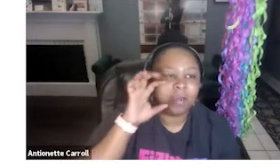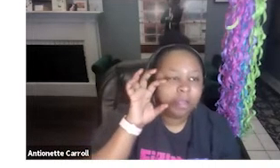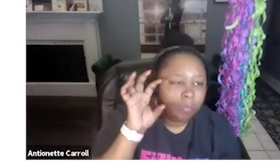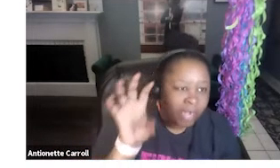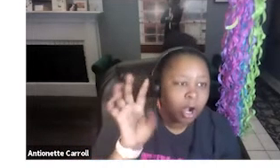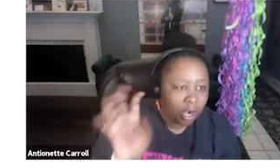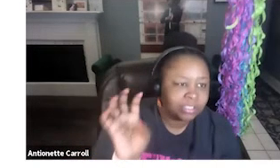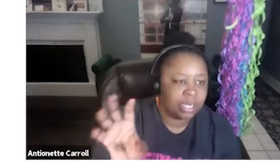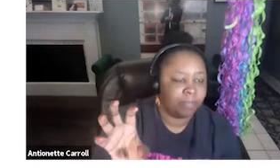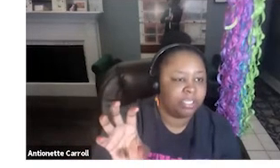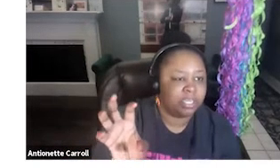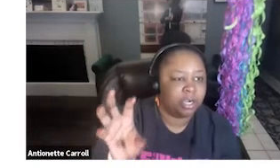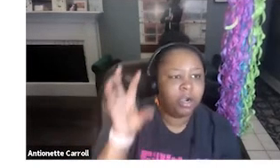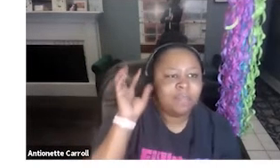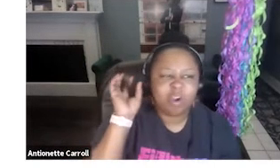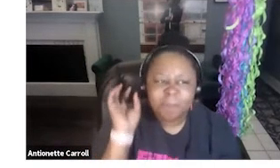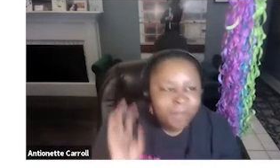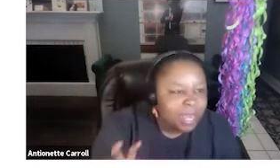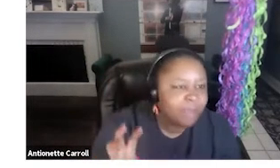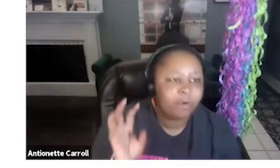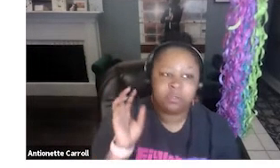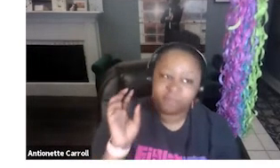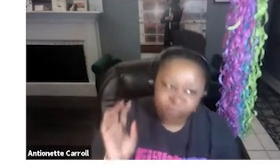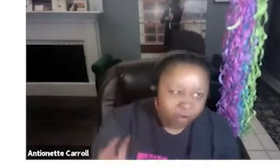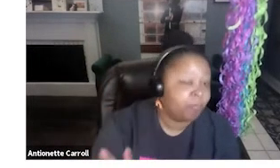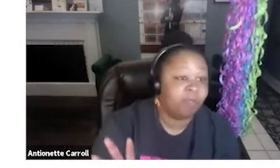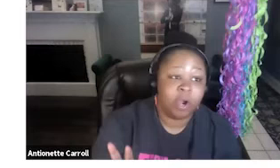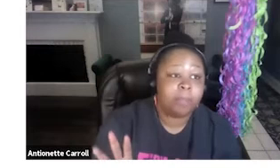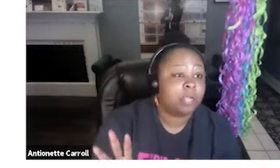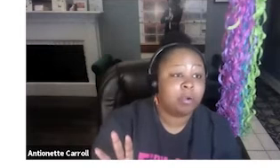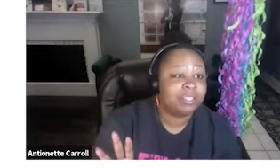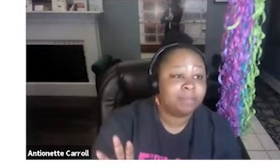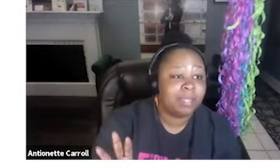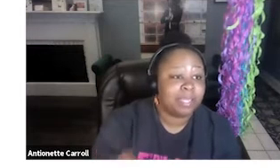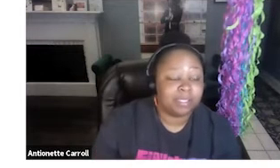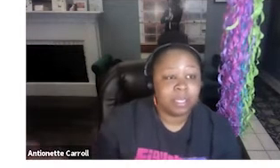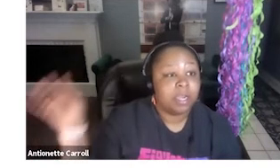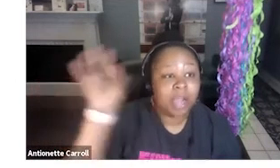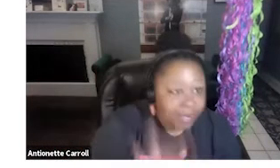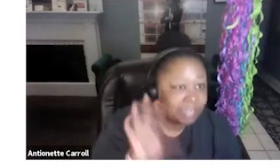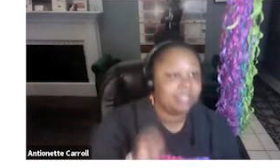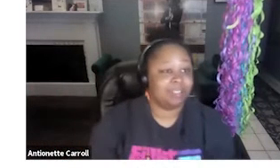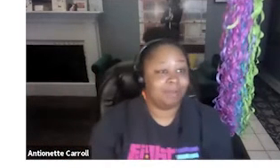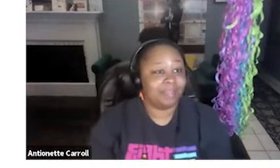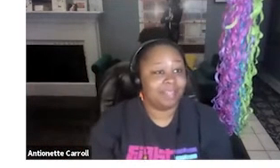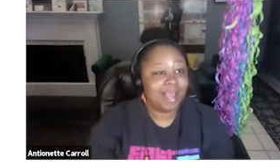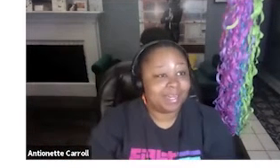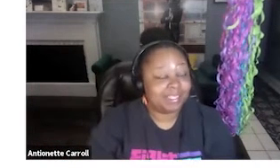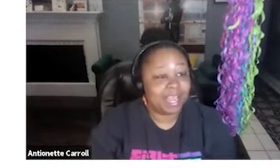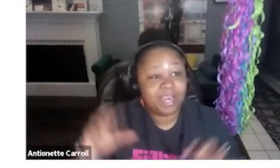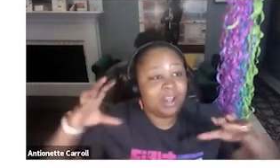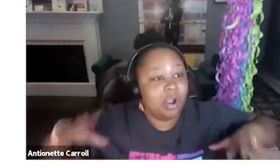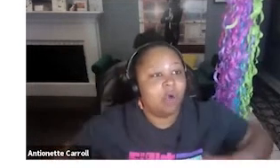Like, and in her city in particular, there are many folks with very paternalistic mindsets coming into the space